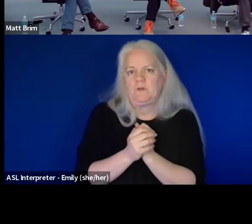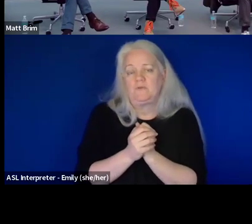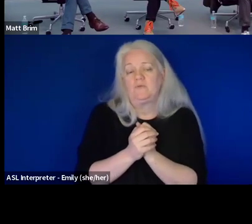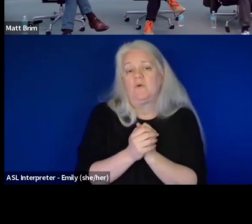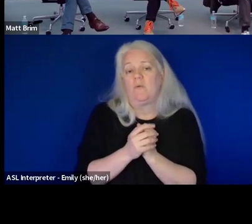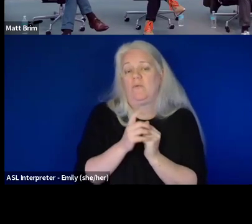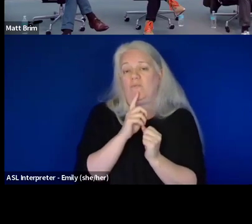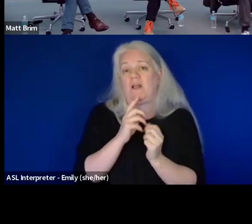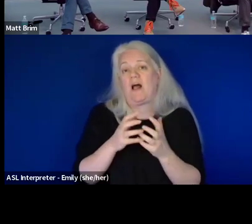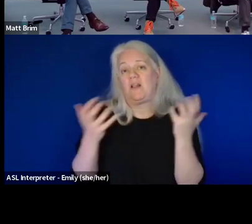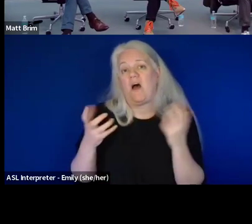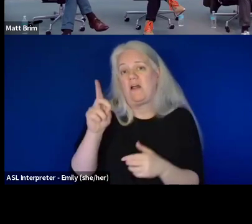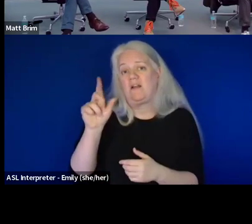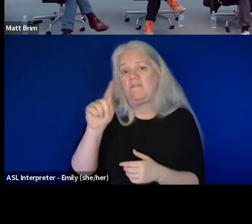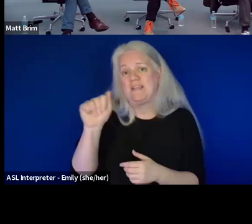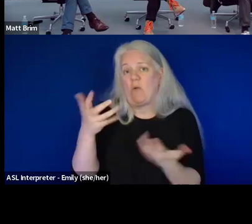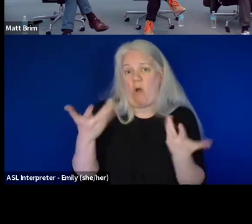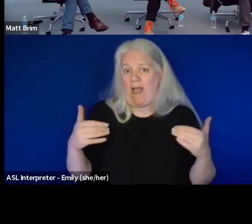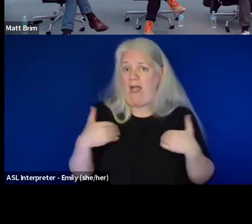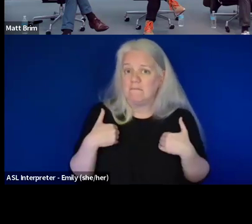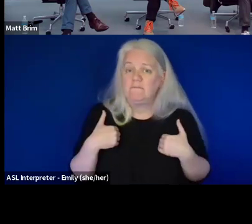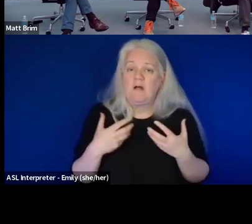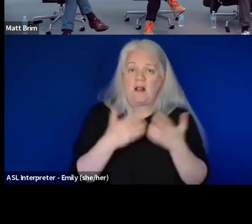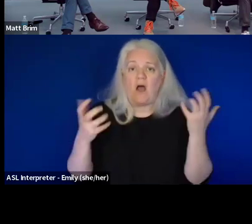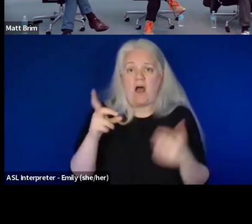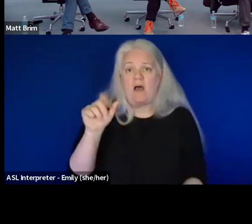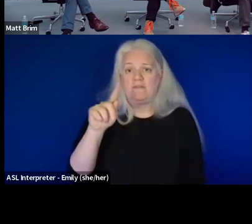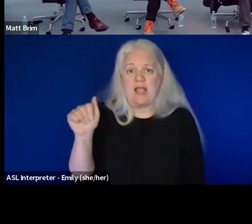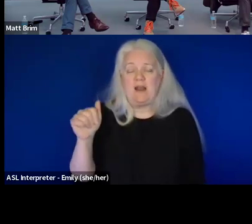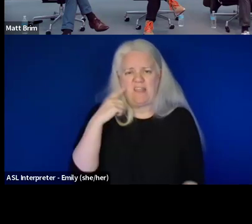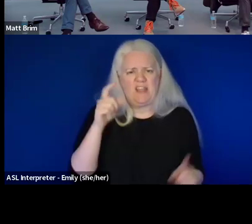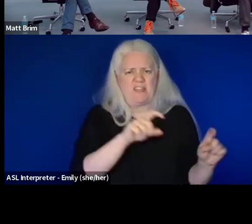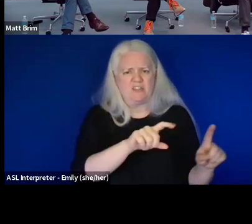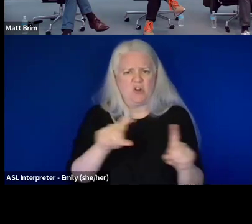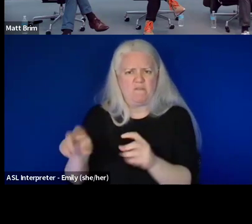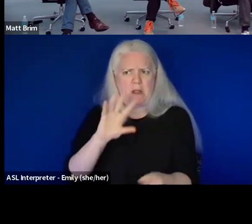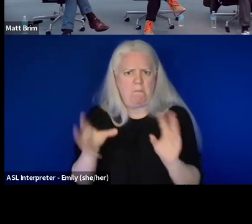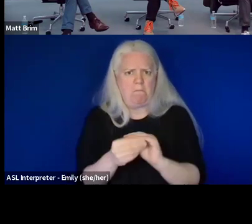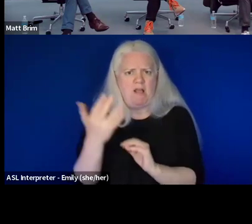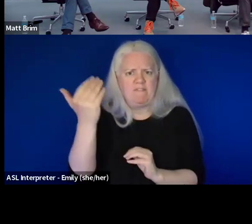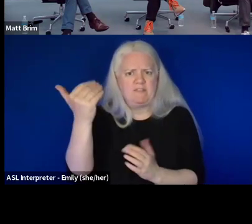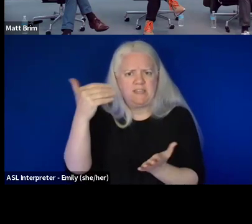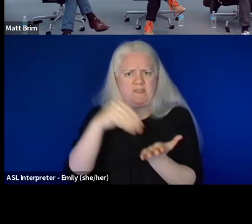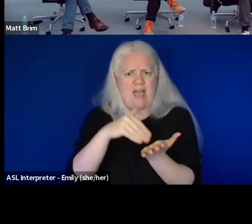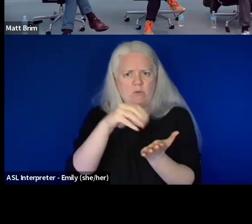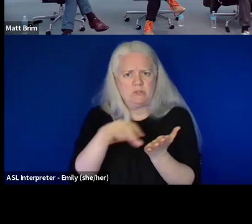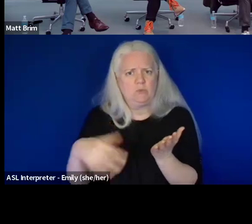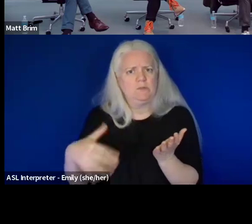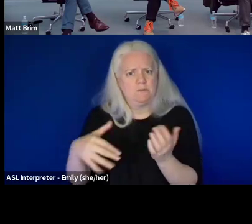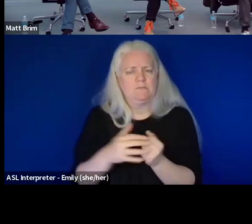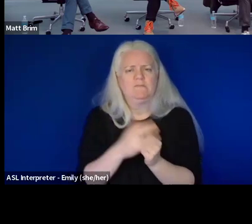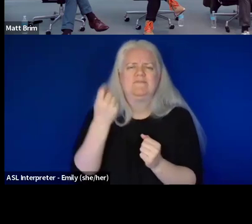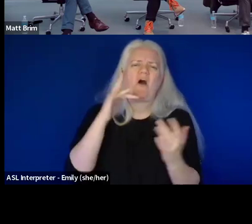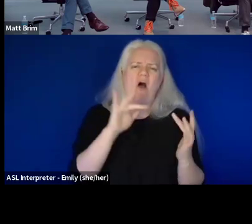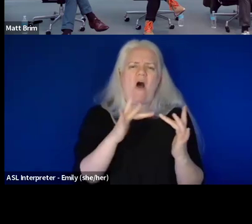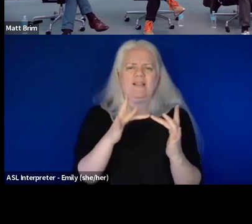data that actually already exists. I think they surveyed about 15,000 students in total. They were online surveys,